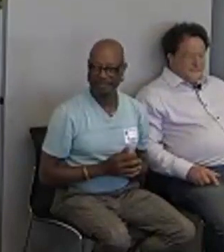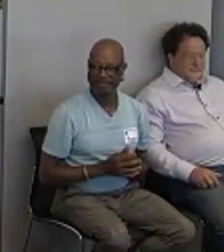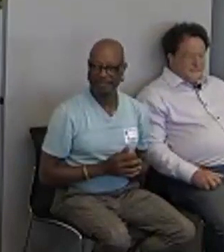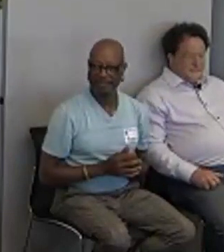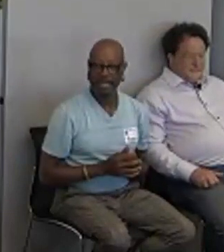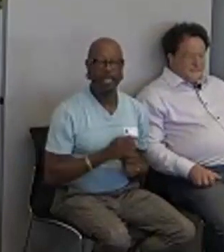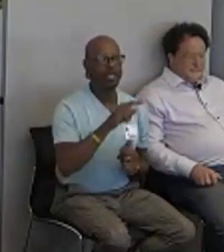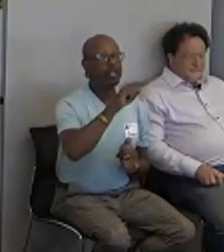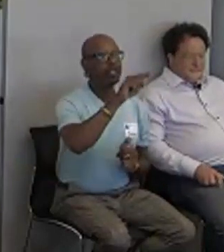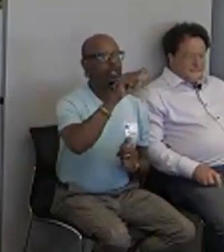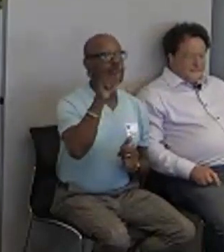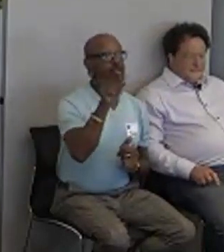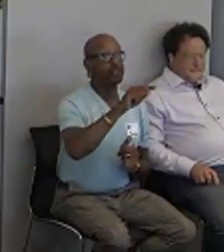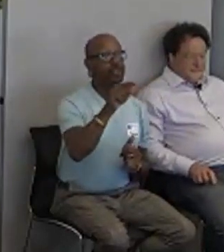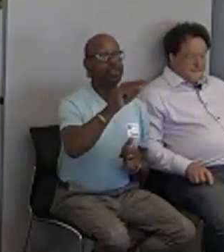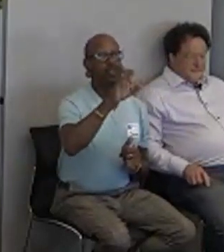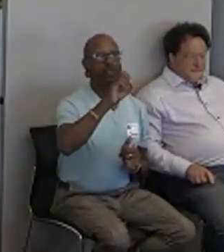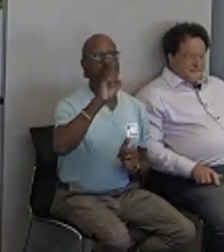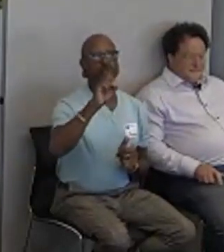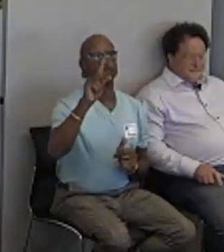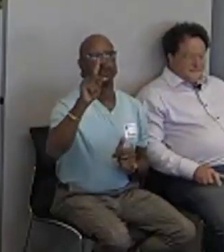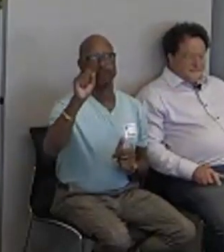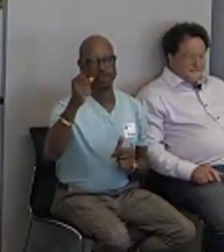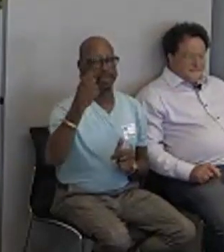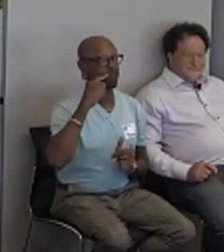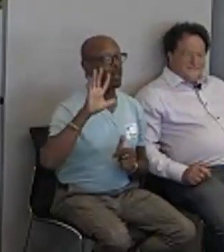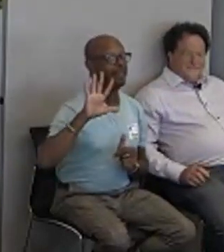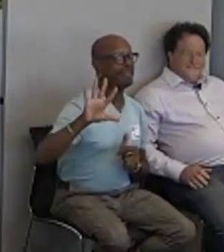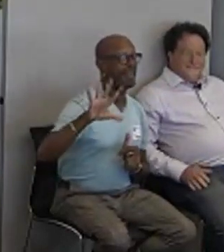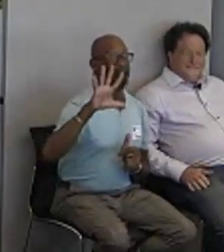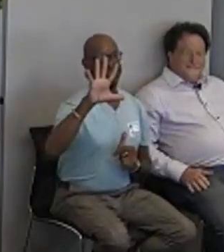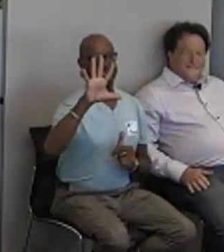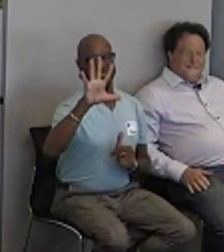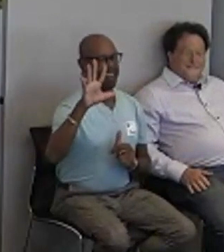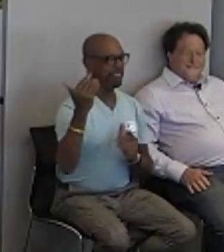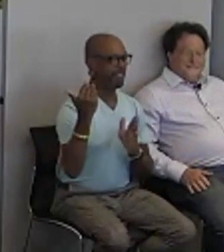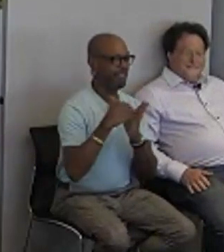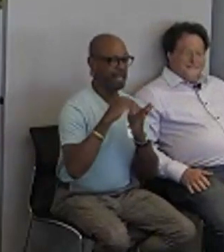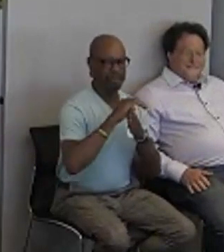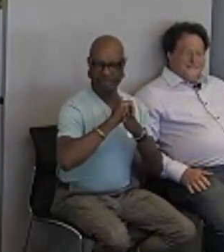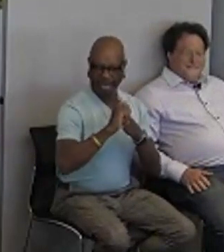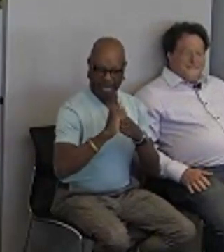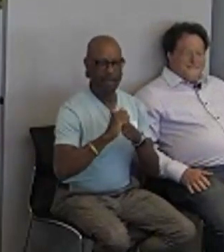Zoox for their $5,000 Platinum sponsorship.